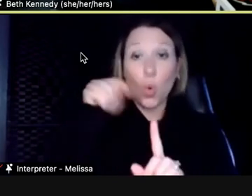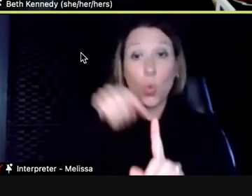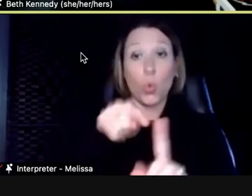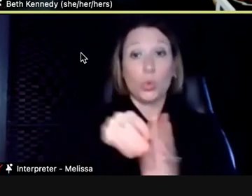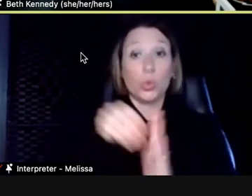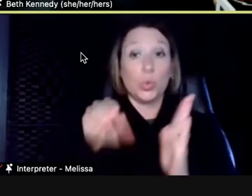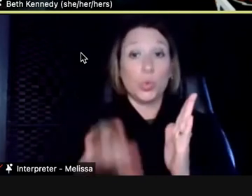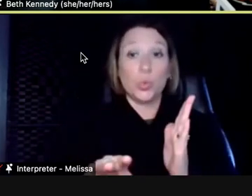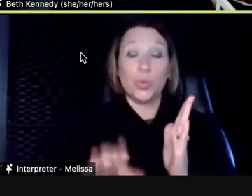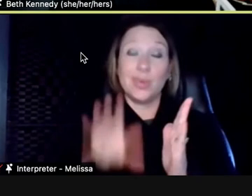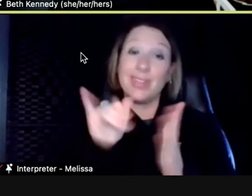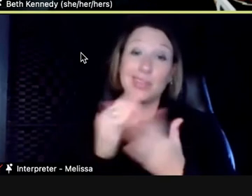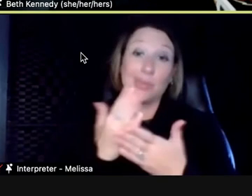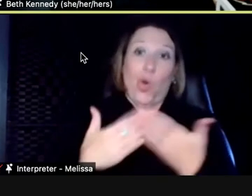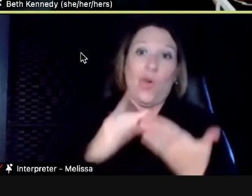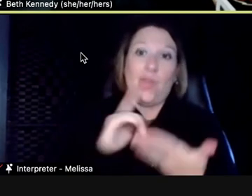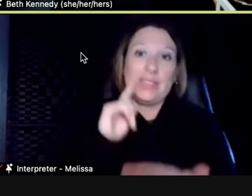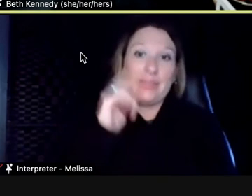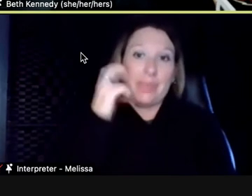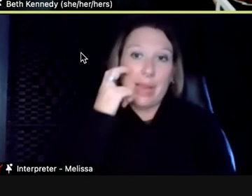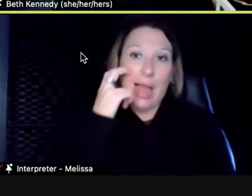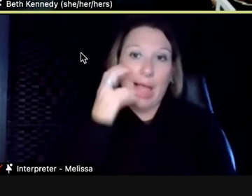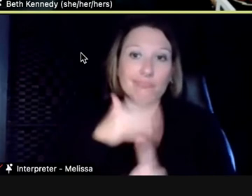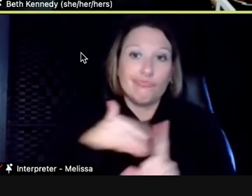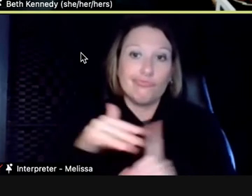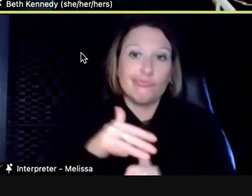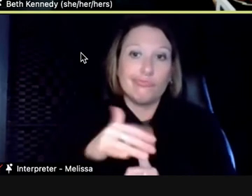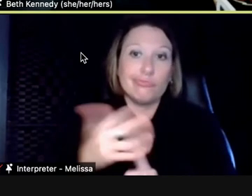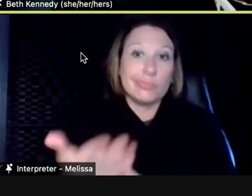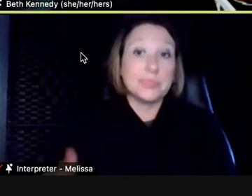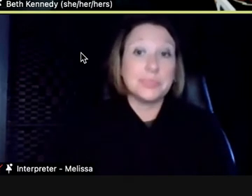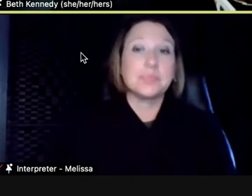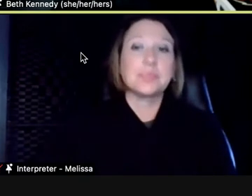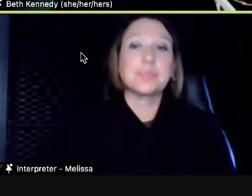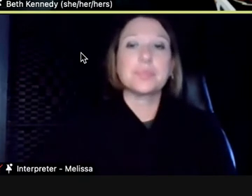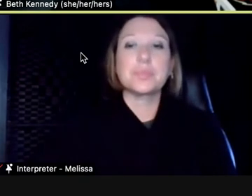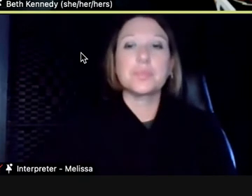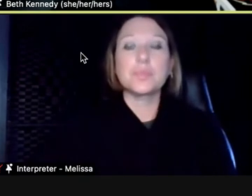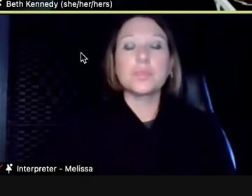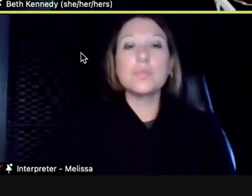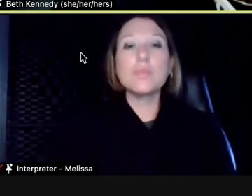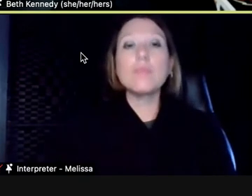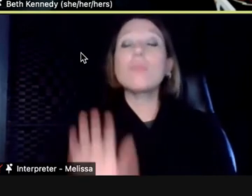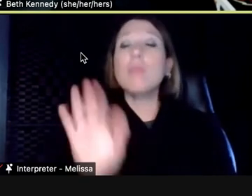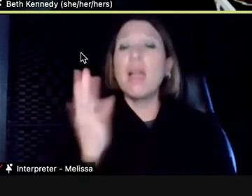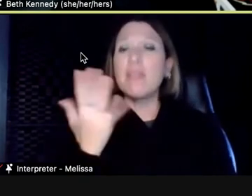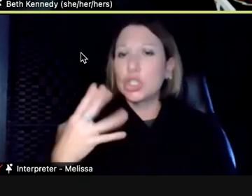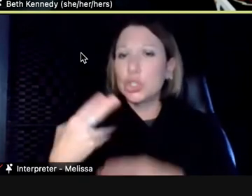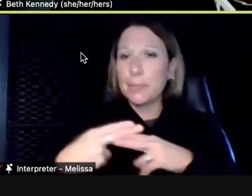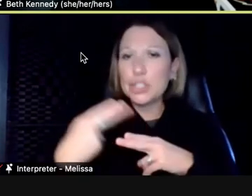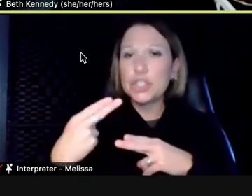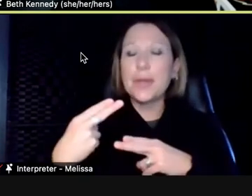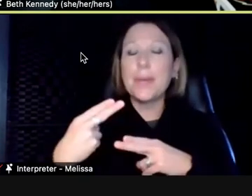of deafblindness. And then, as I already said, I've already kind of